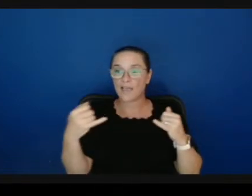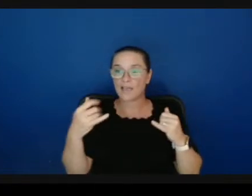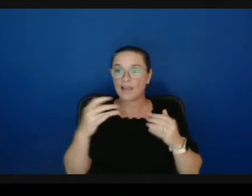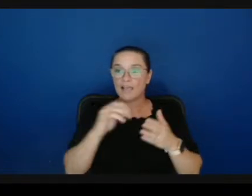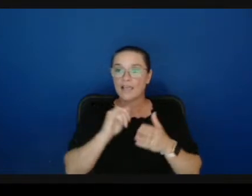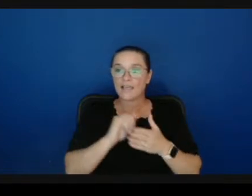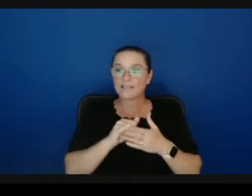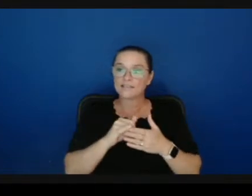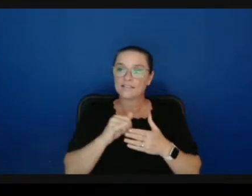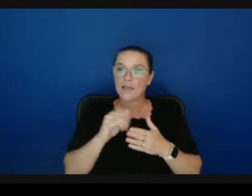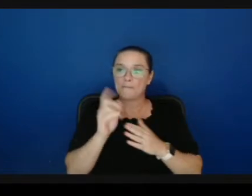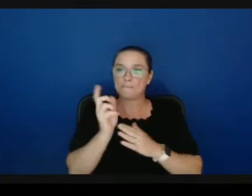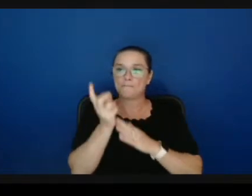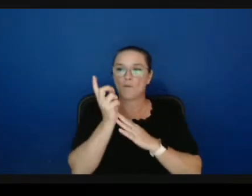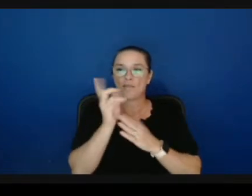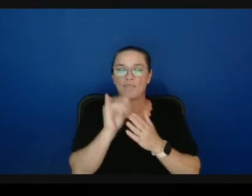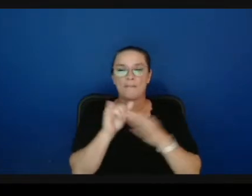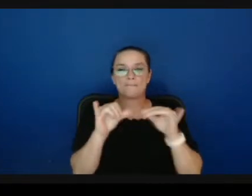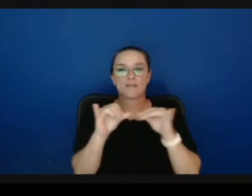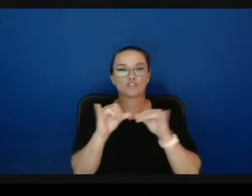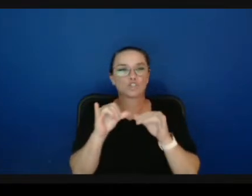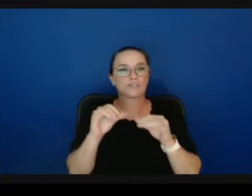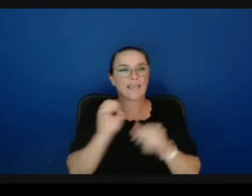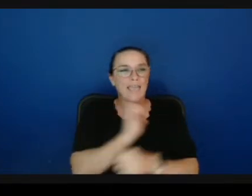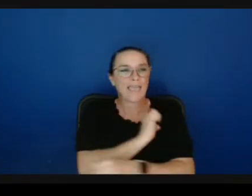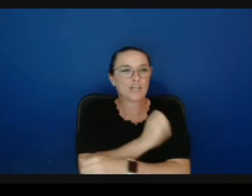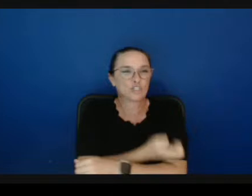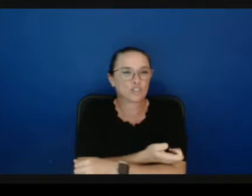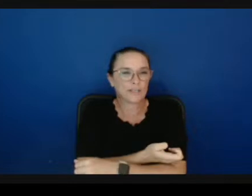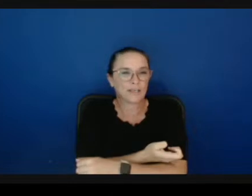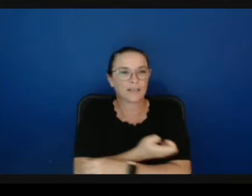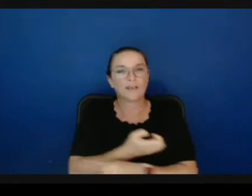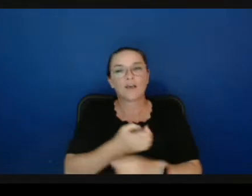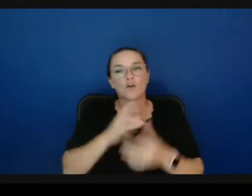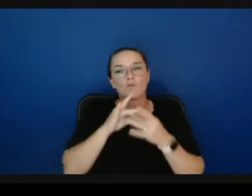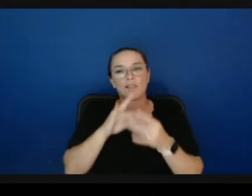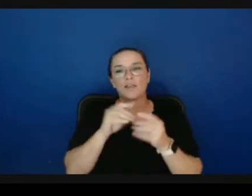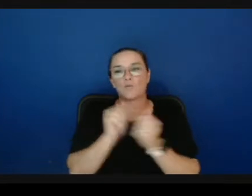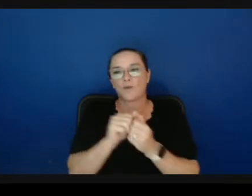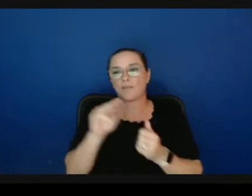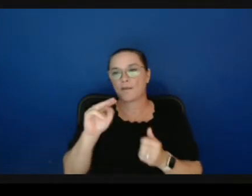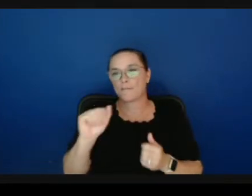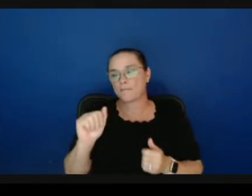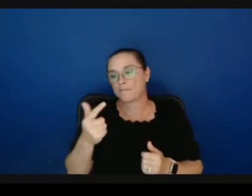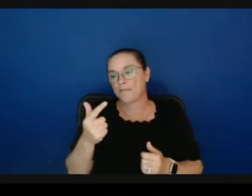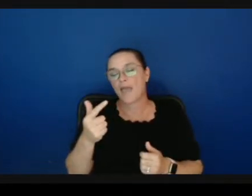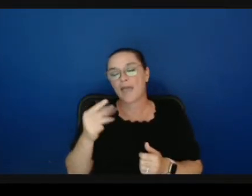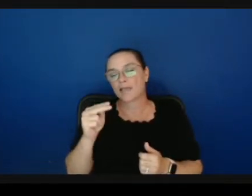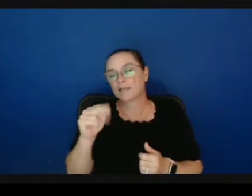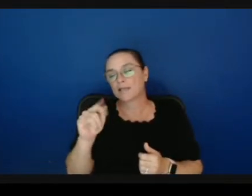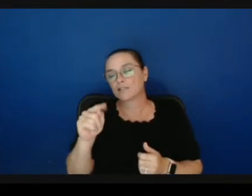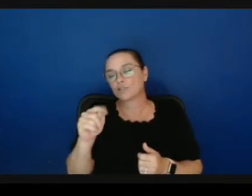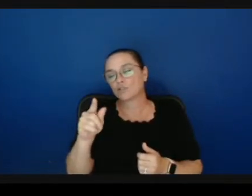moment, which is a measure of energy, which is related to magnitude. So think of it as stacking magnitudes of